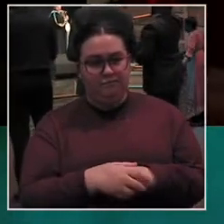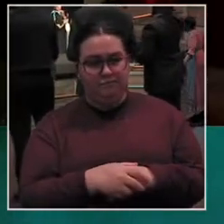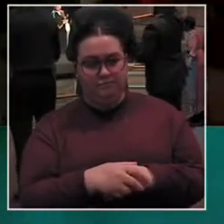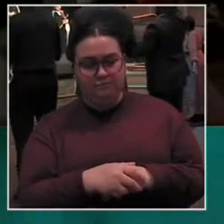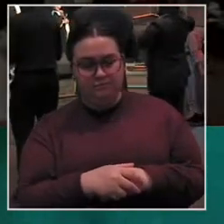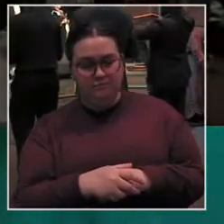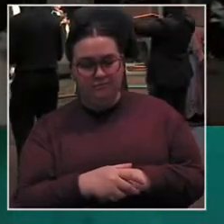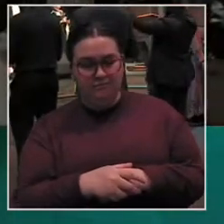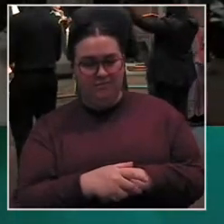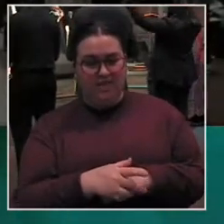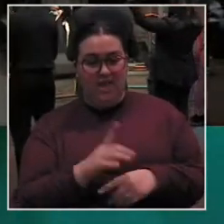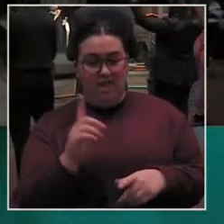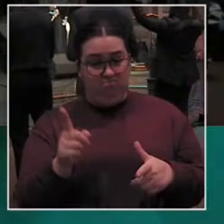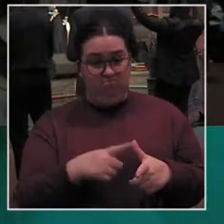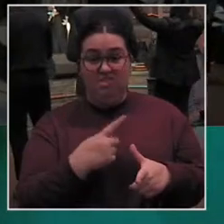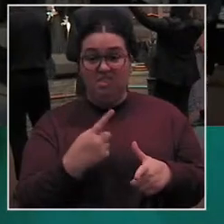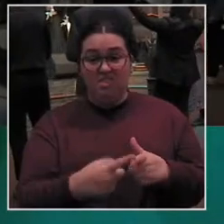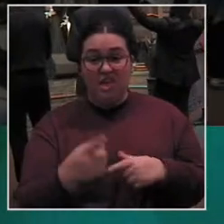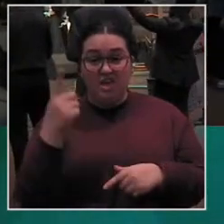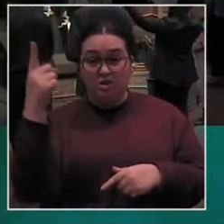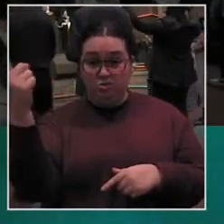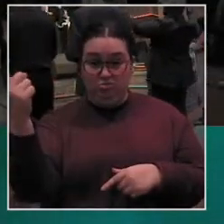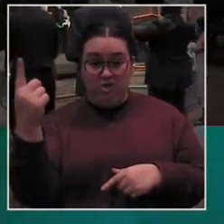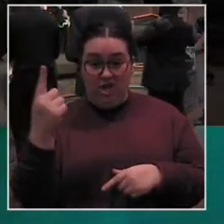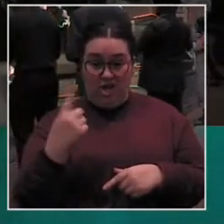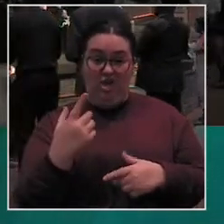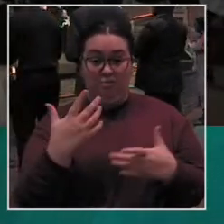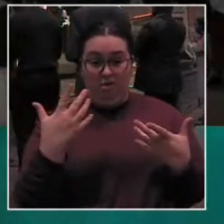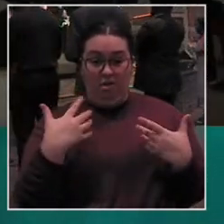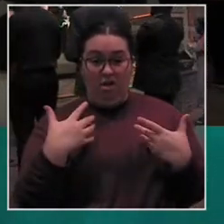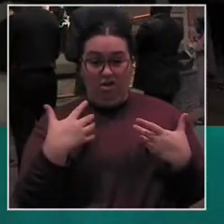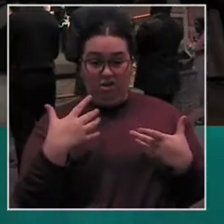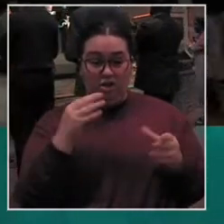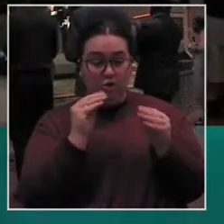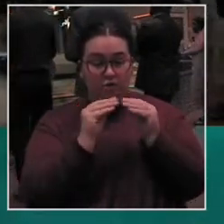But then you came along. Then you came along.